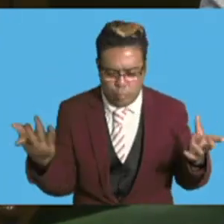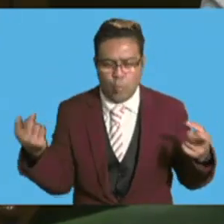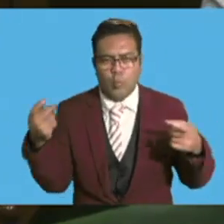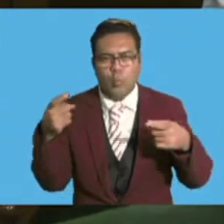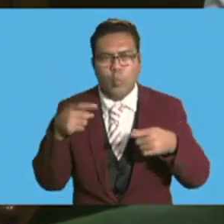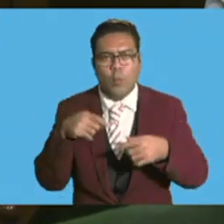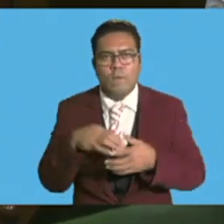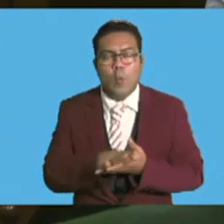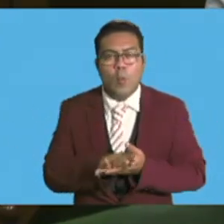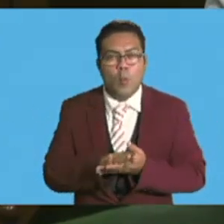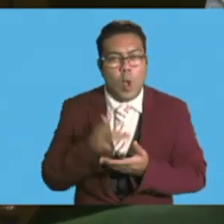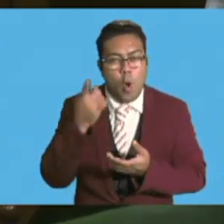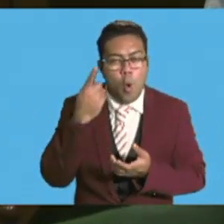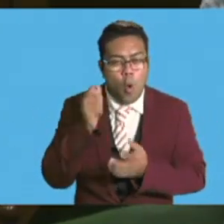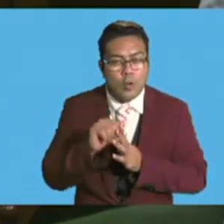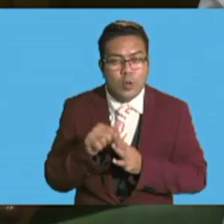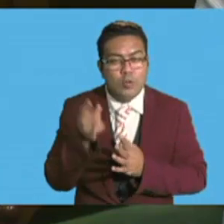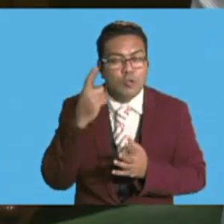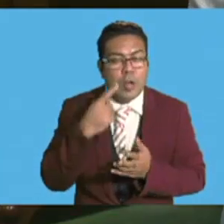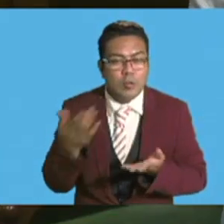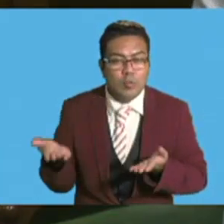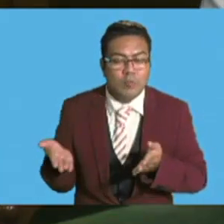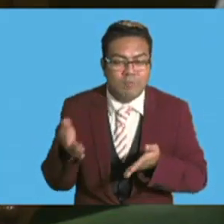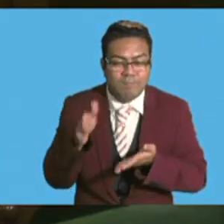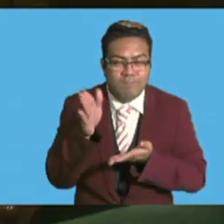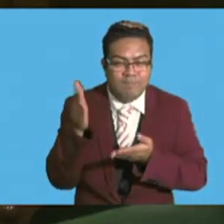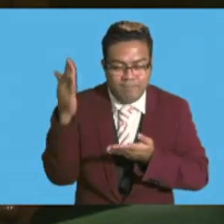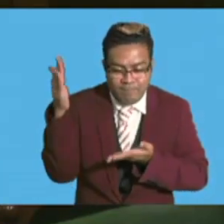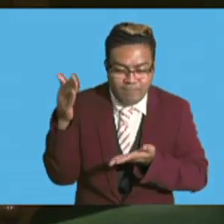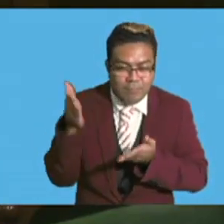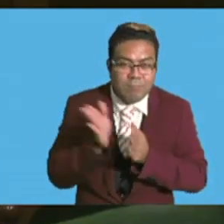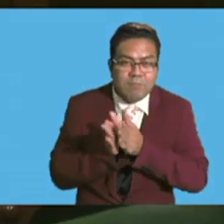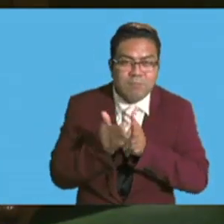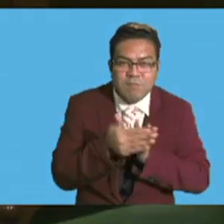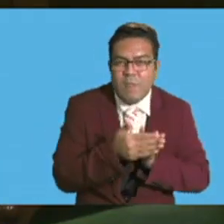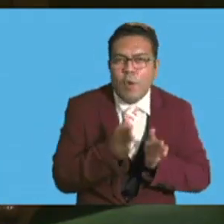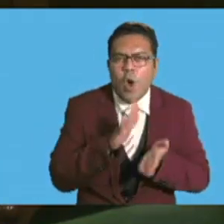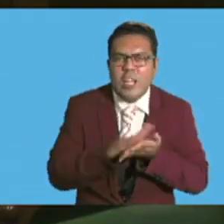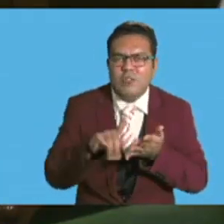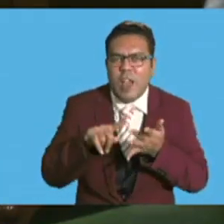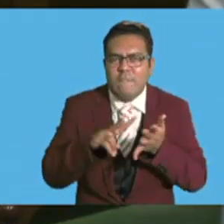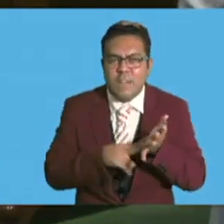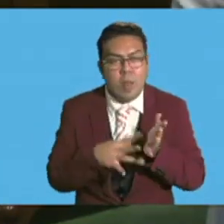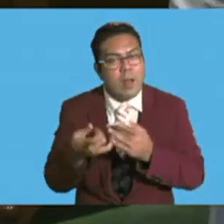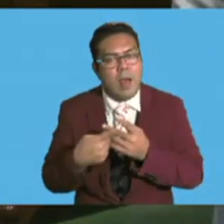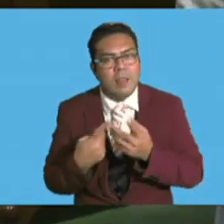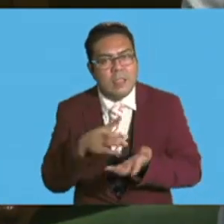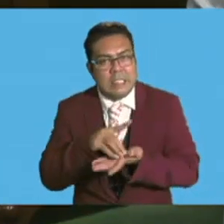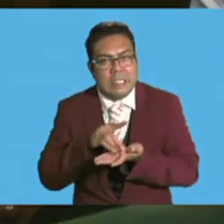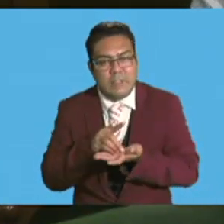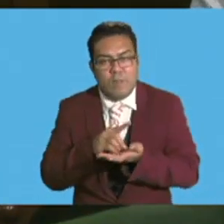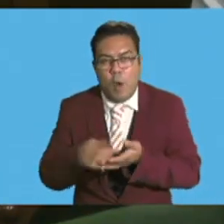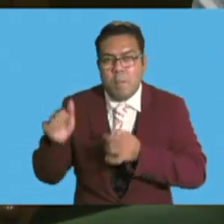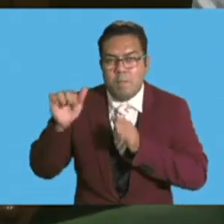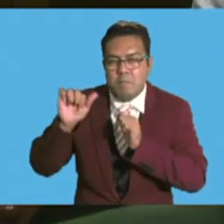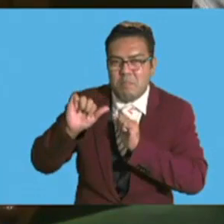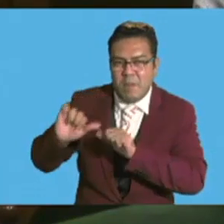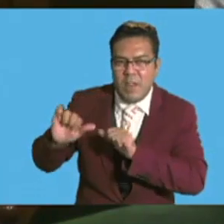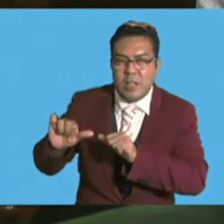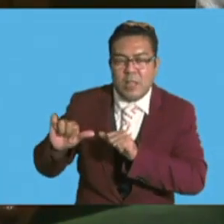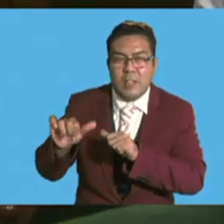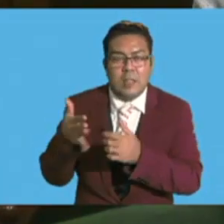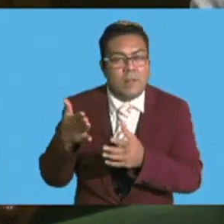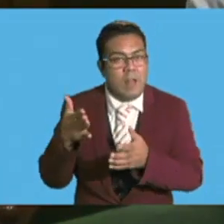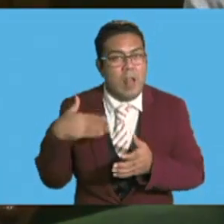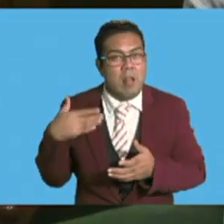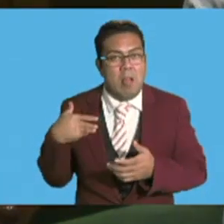NCDs, HIV, AIDS, and communicable disease, the Ministry is embarking on a new approach which is wide-reaching to holistic, providing preventative, curative, rehabilitative